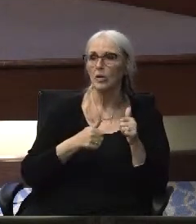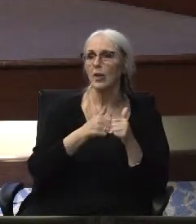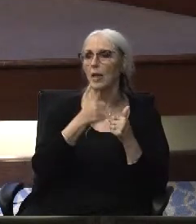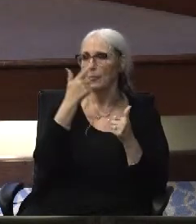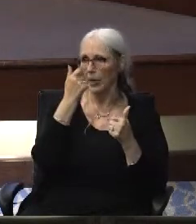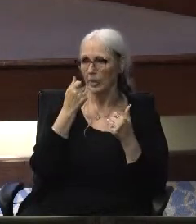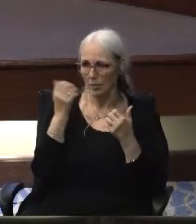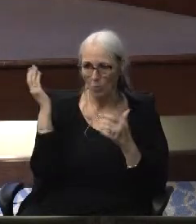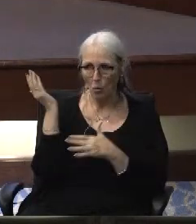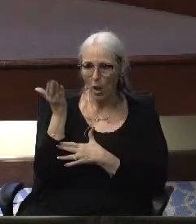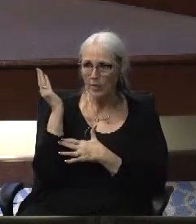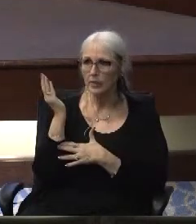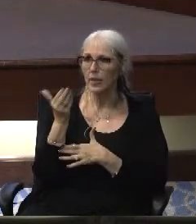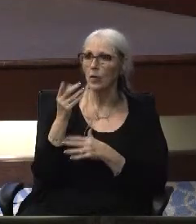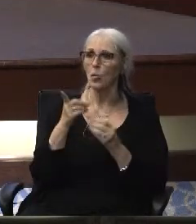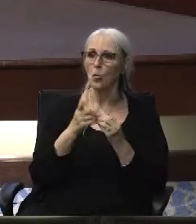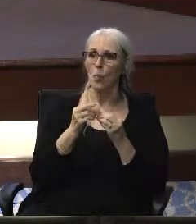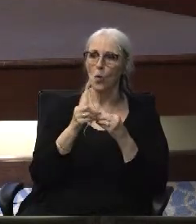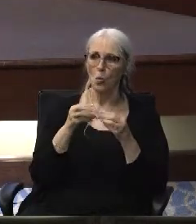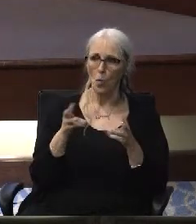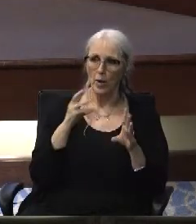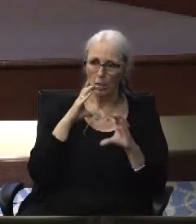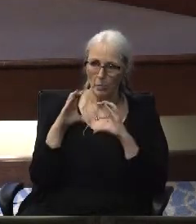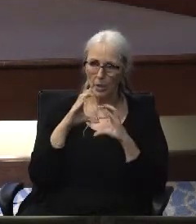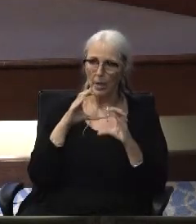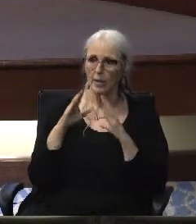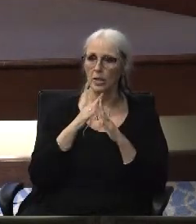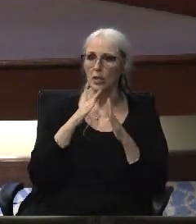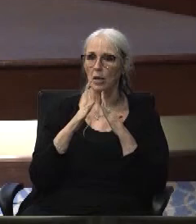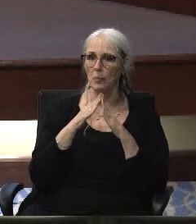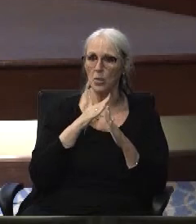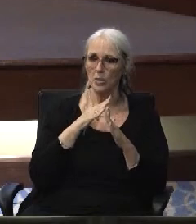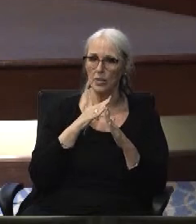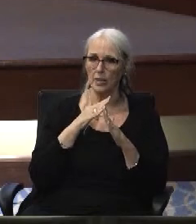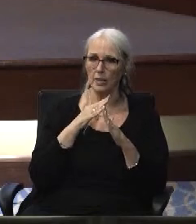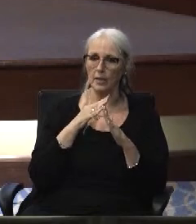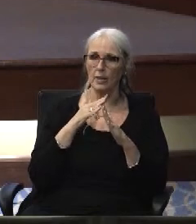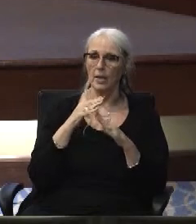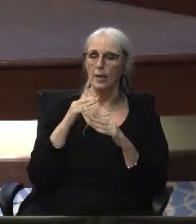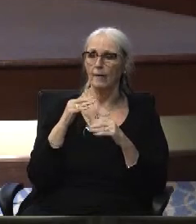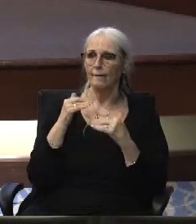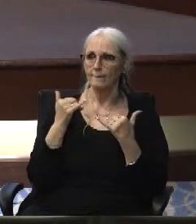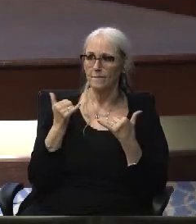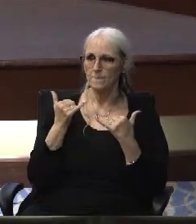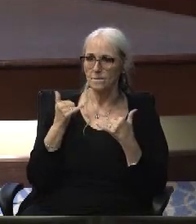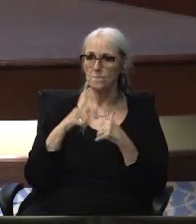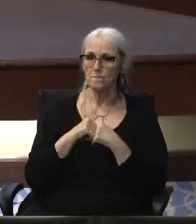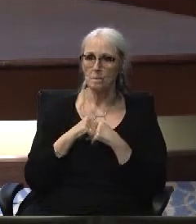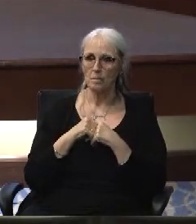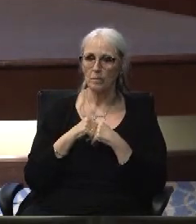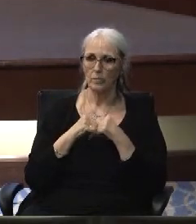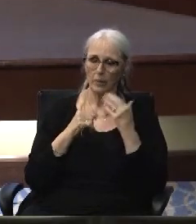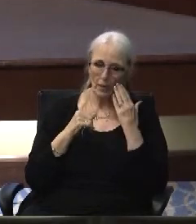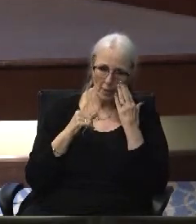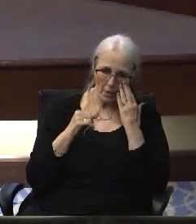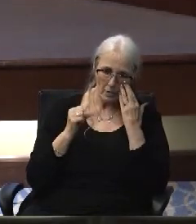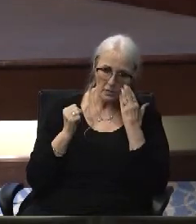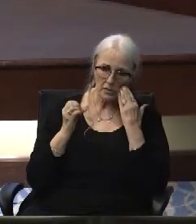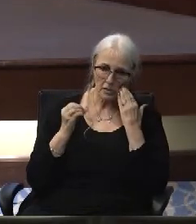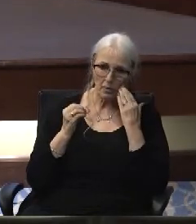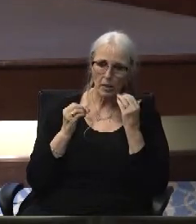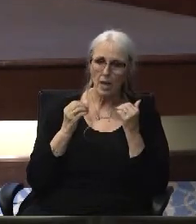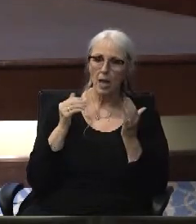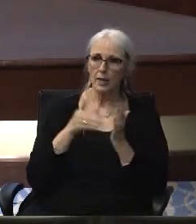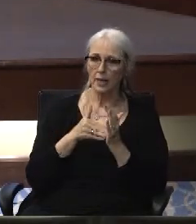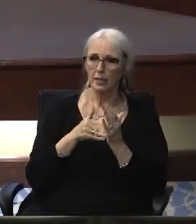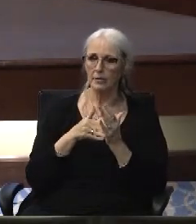might be just one more way to communicate to our community of the work that's being done and the state of things right now. And so,